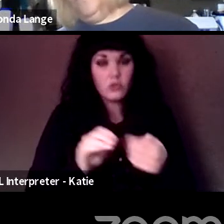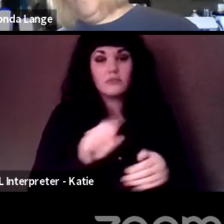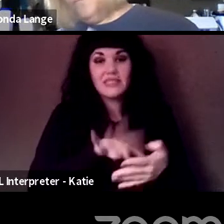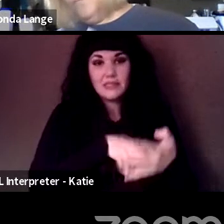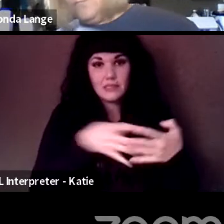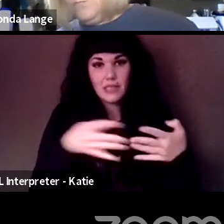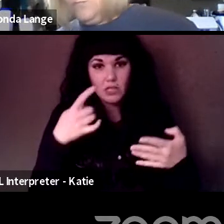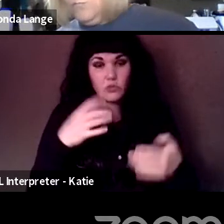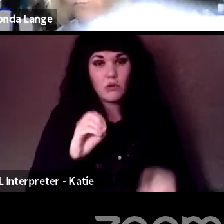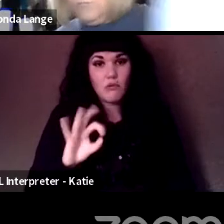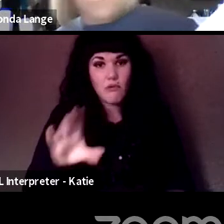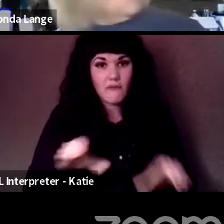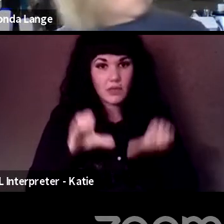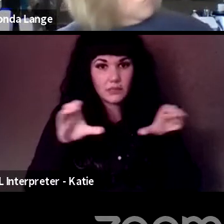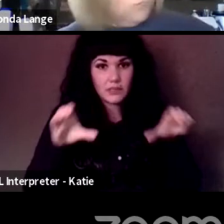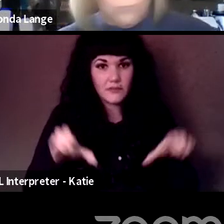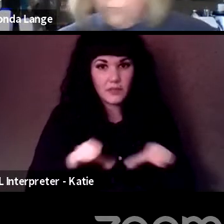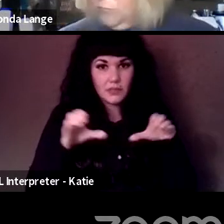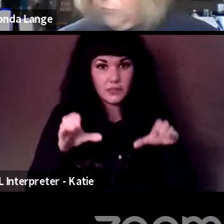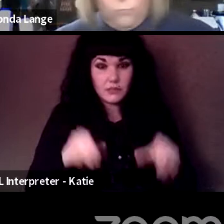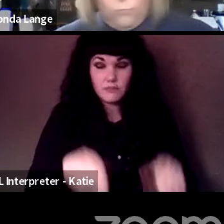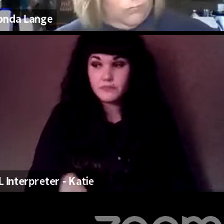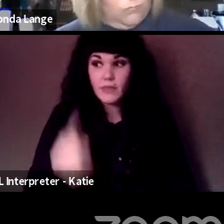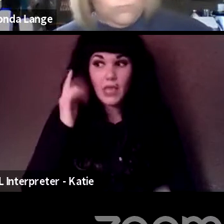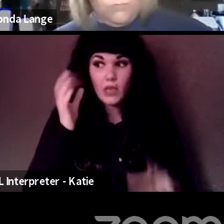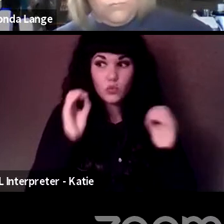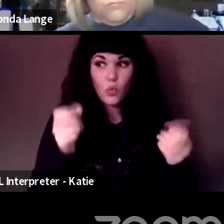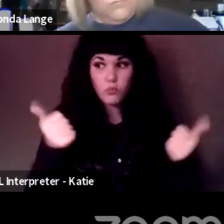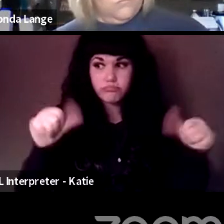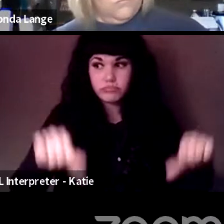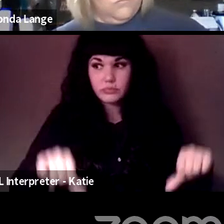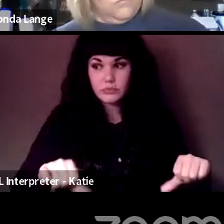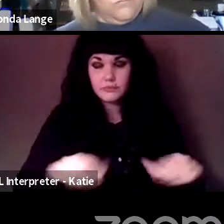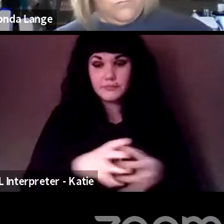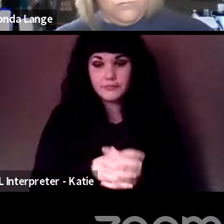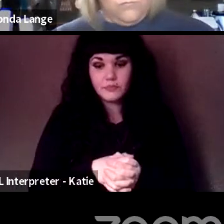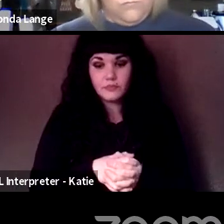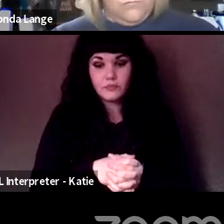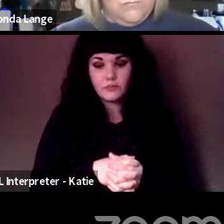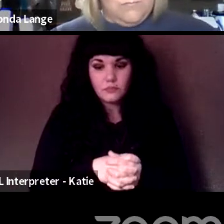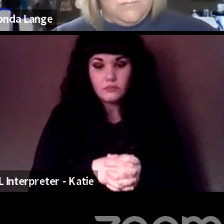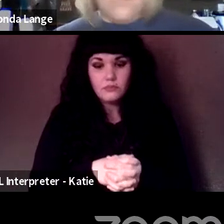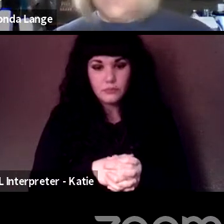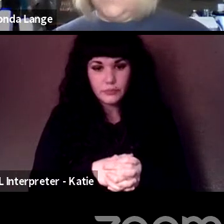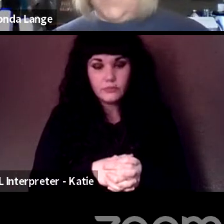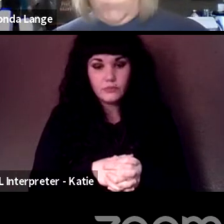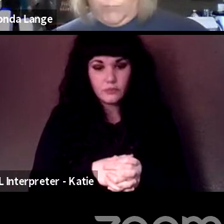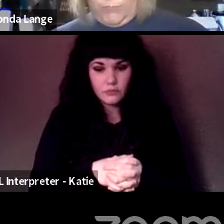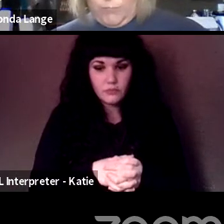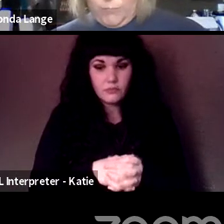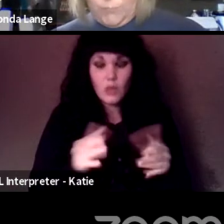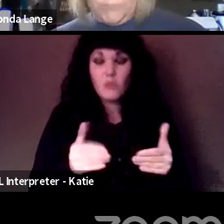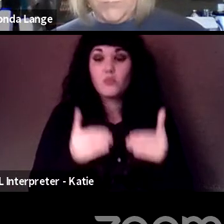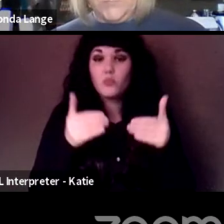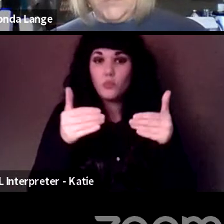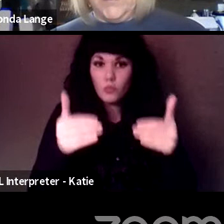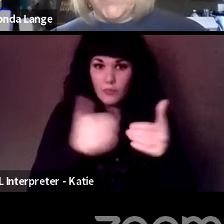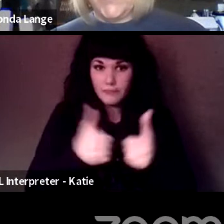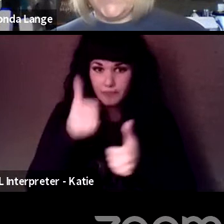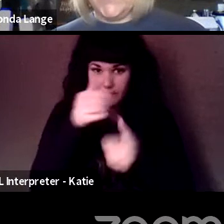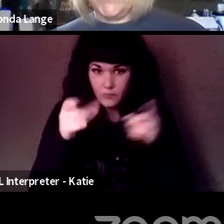activities. Hearing no objection, please proceed, Executive Director Hammersmith.